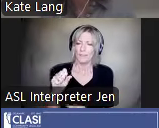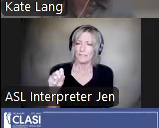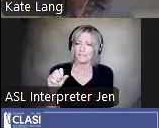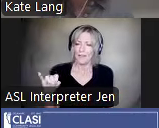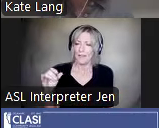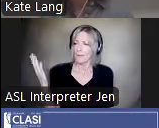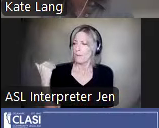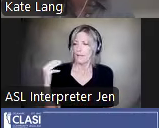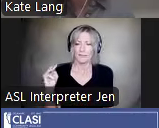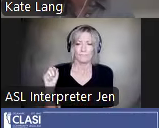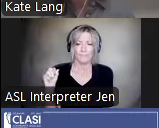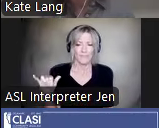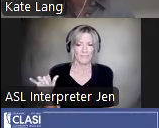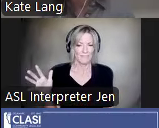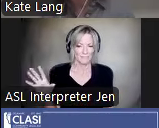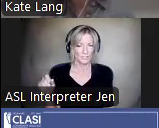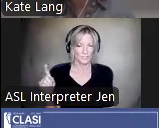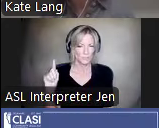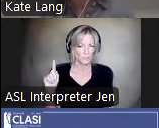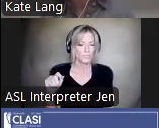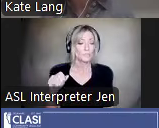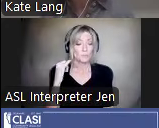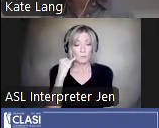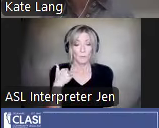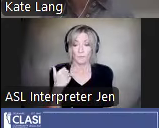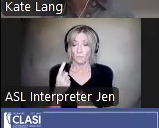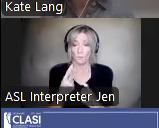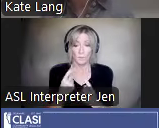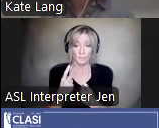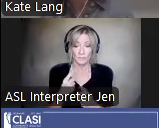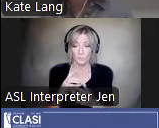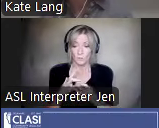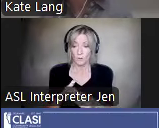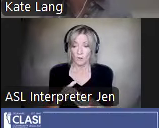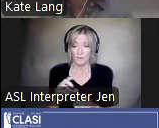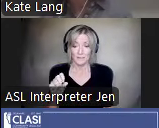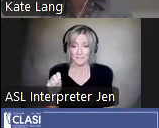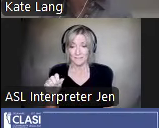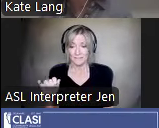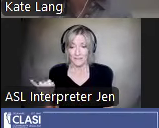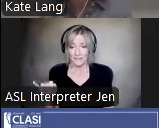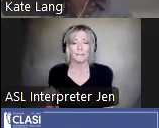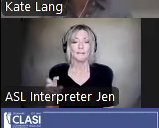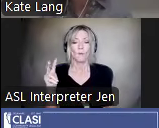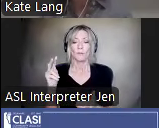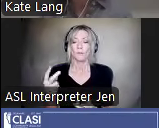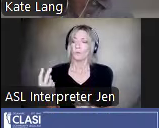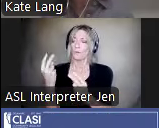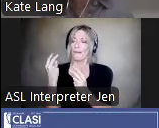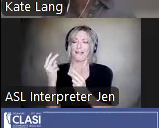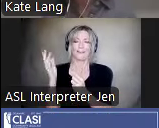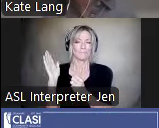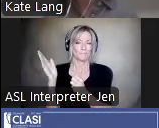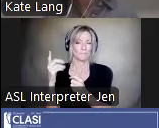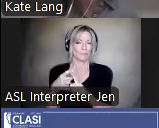May. So if you have questions about SSI, you should check out that SSI Basics webinar from May. But